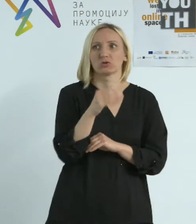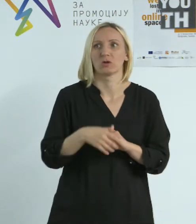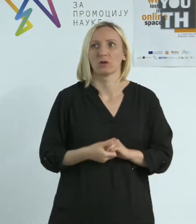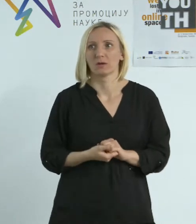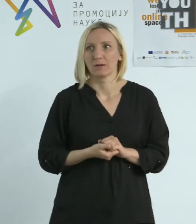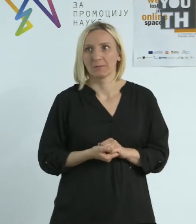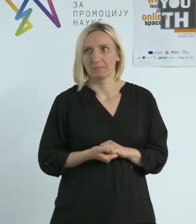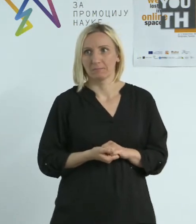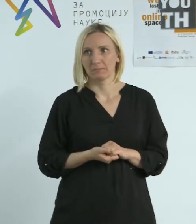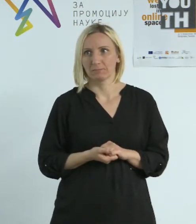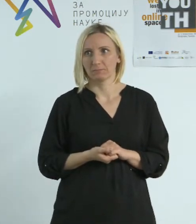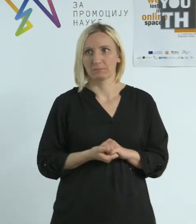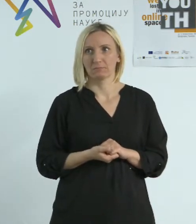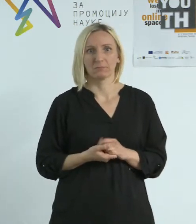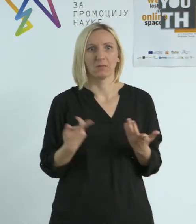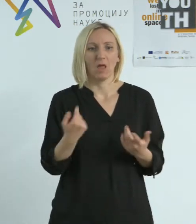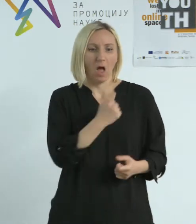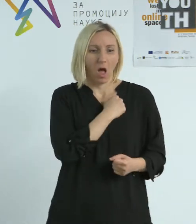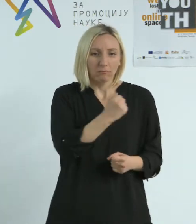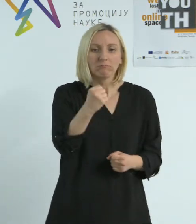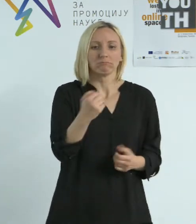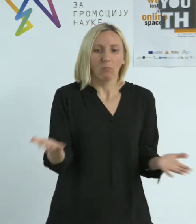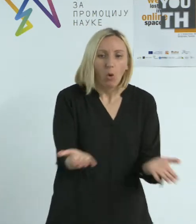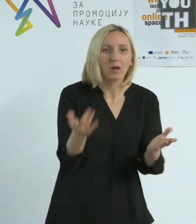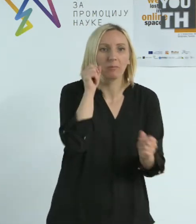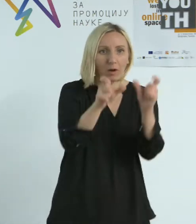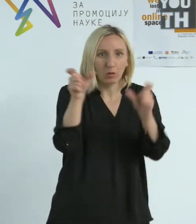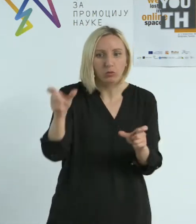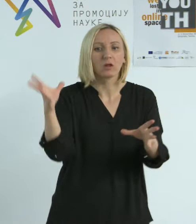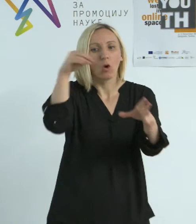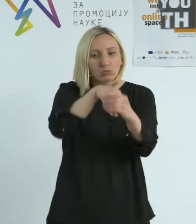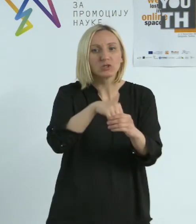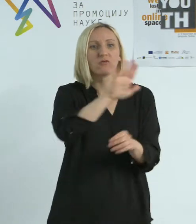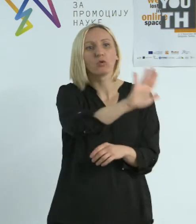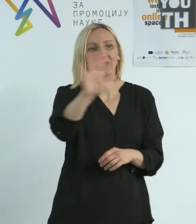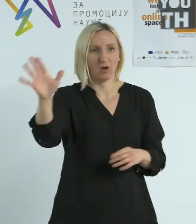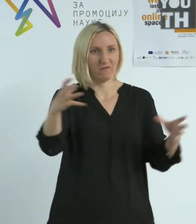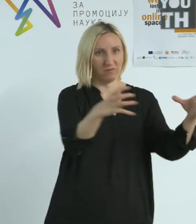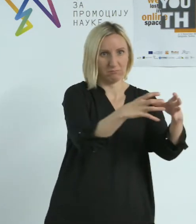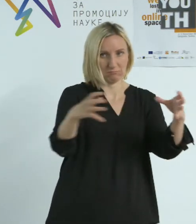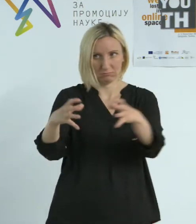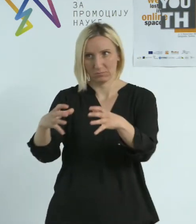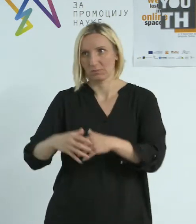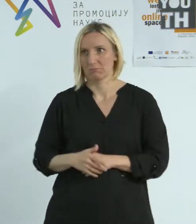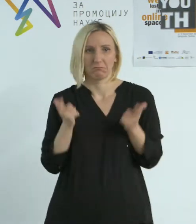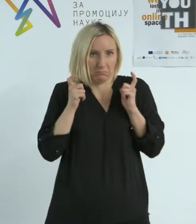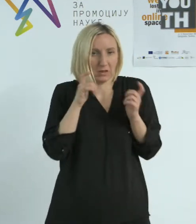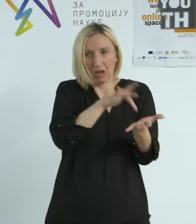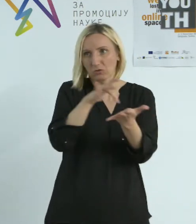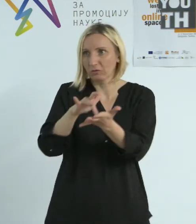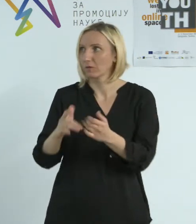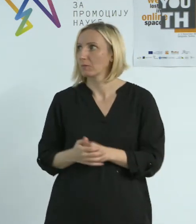help or encourage people to participate in their communities. Other were students